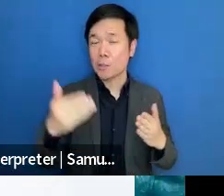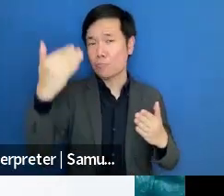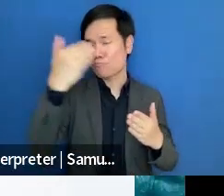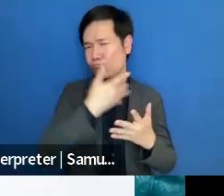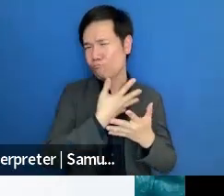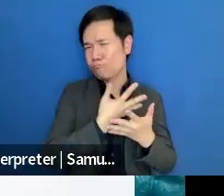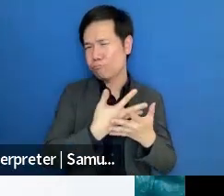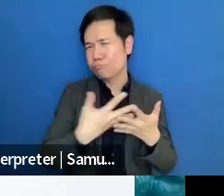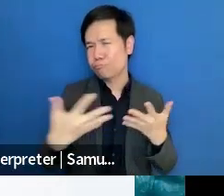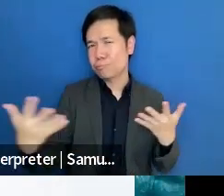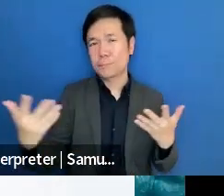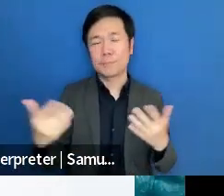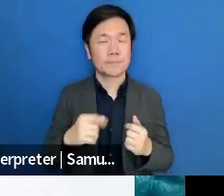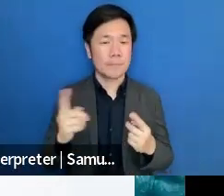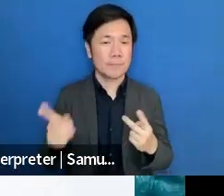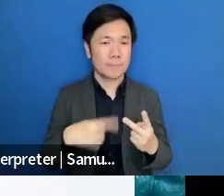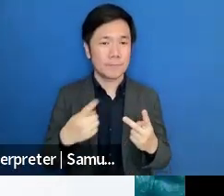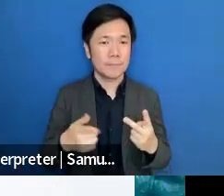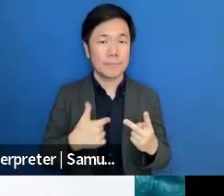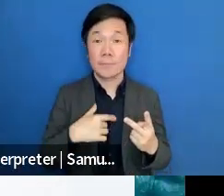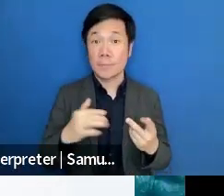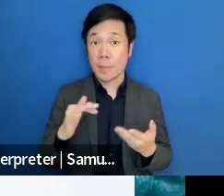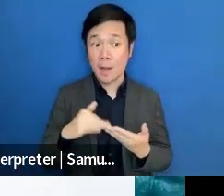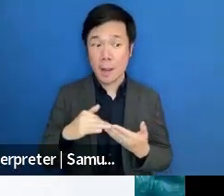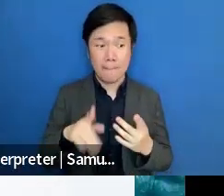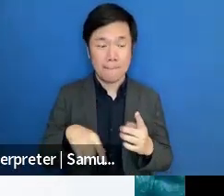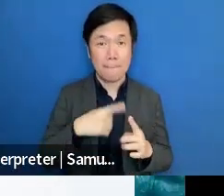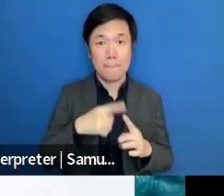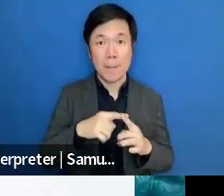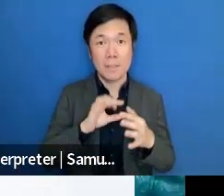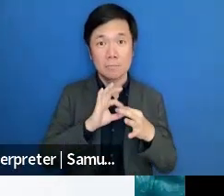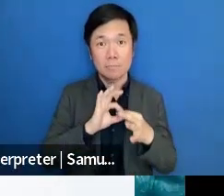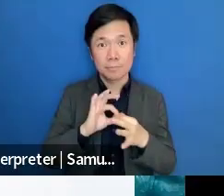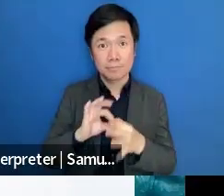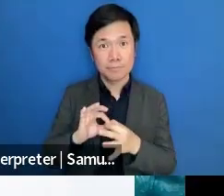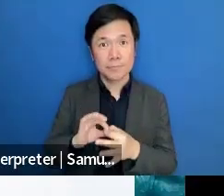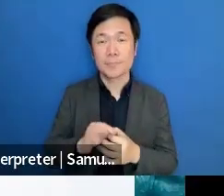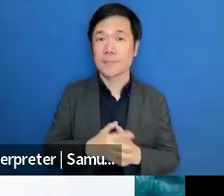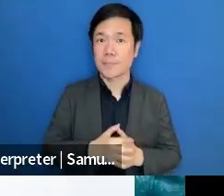absolutely. Collaborative, horizontal, so not top down.